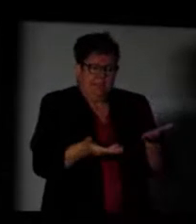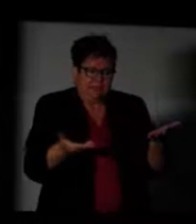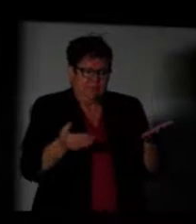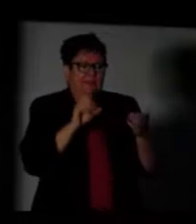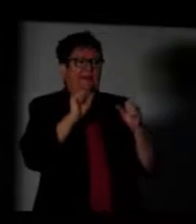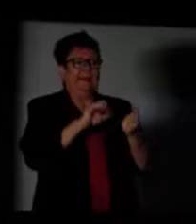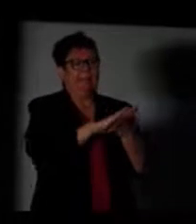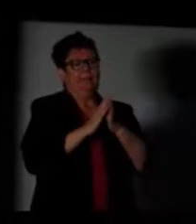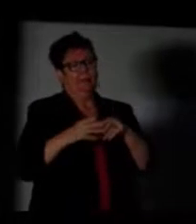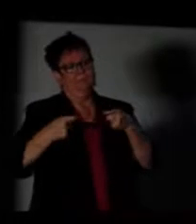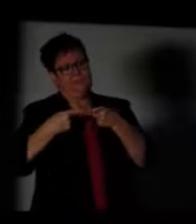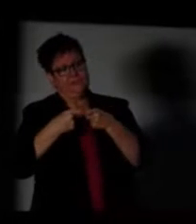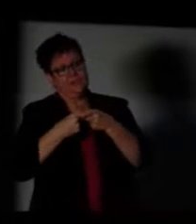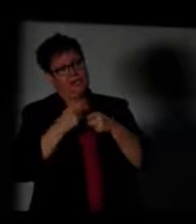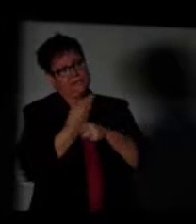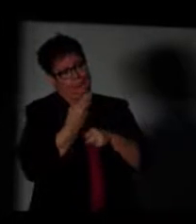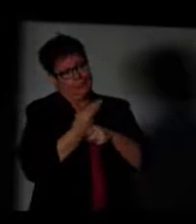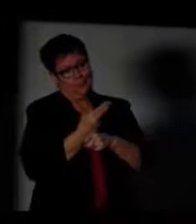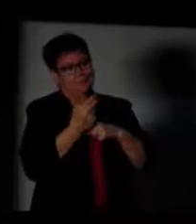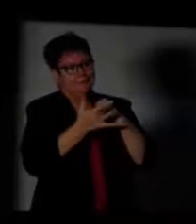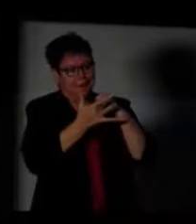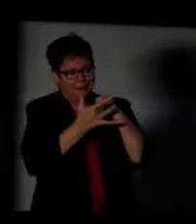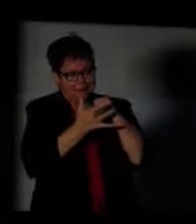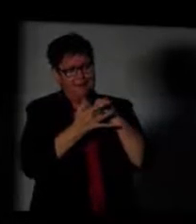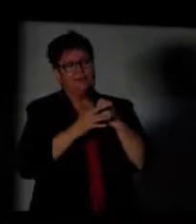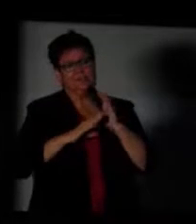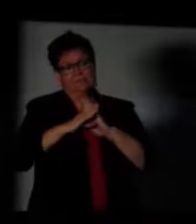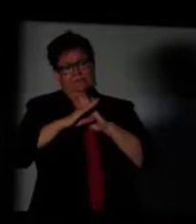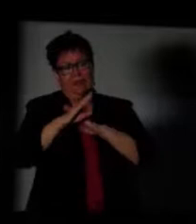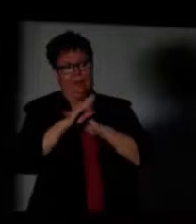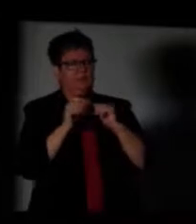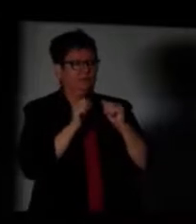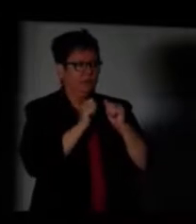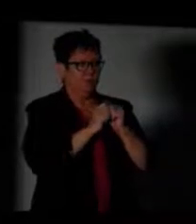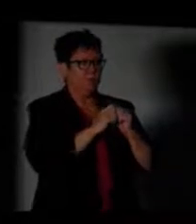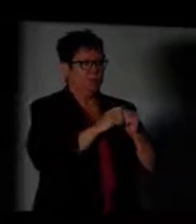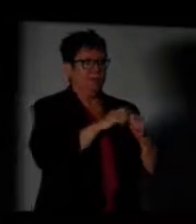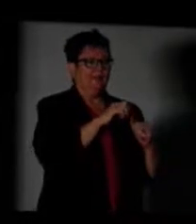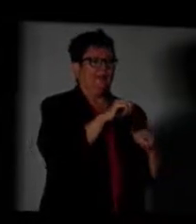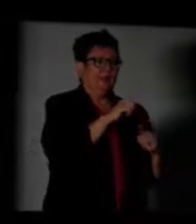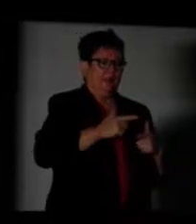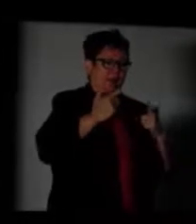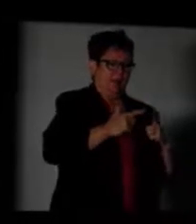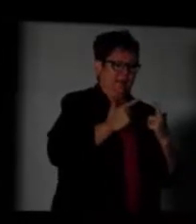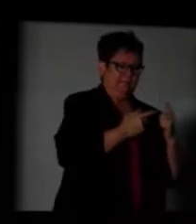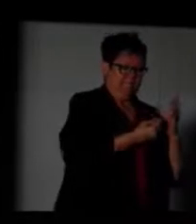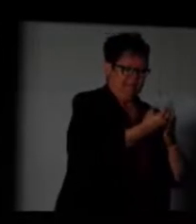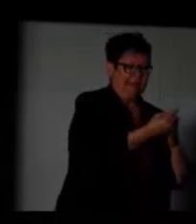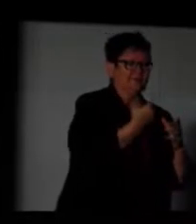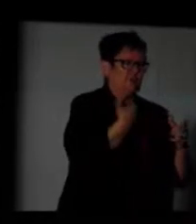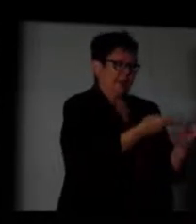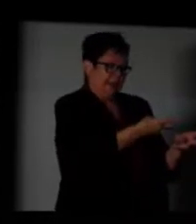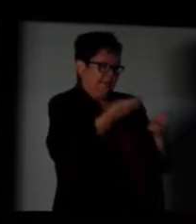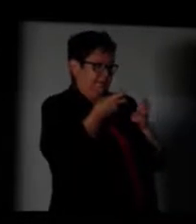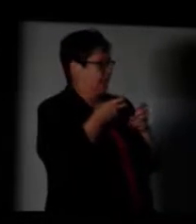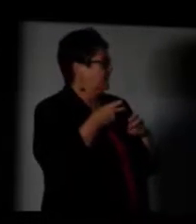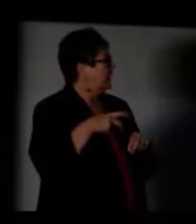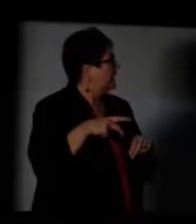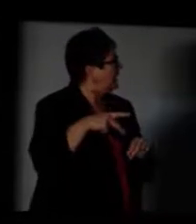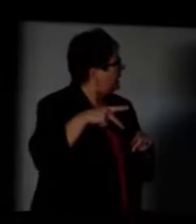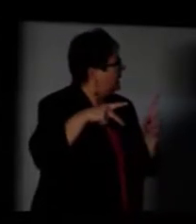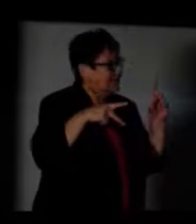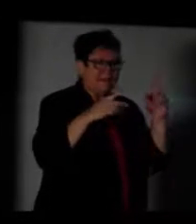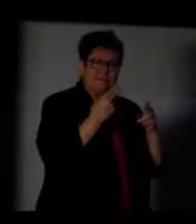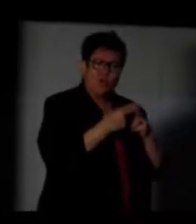can be digitized using techniques that have been particularly developed around libraries and archives. And that means you can accelerate that. The Picturae workflows are